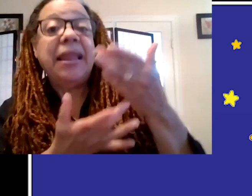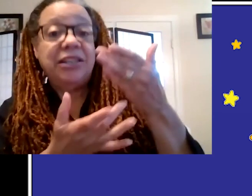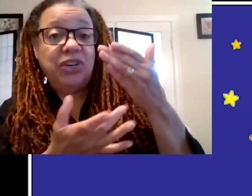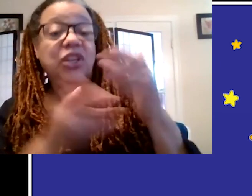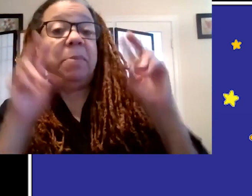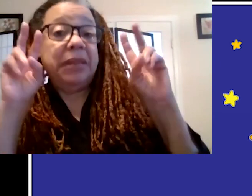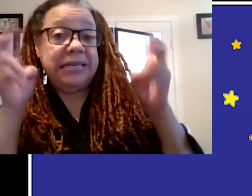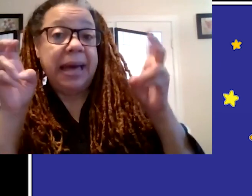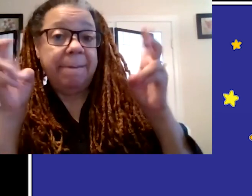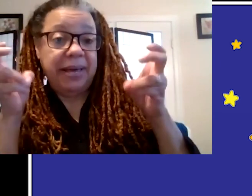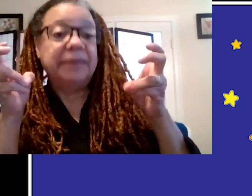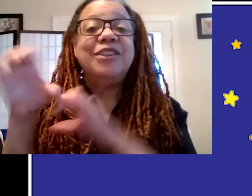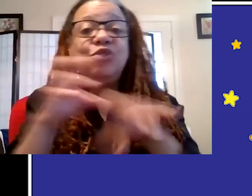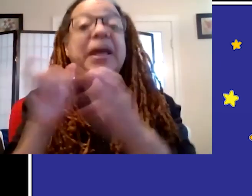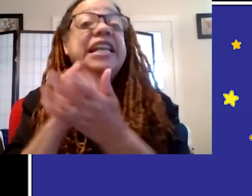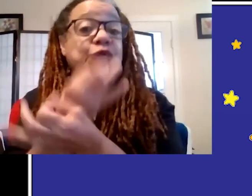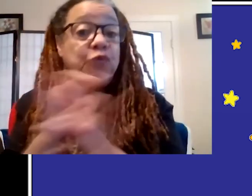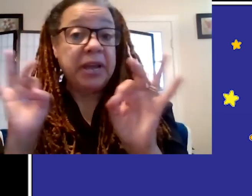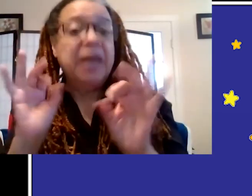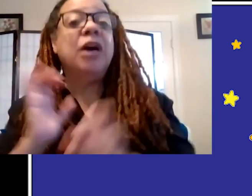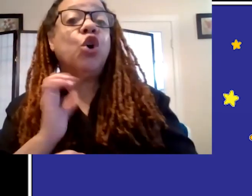go to our website for more information.